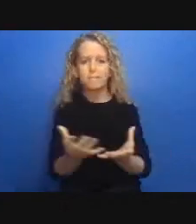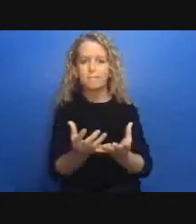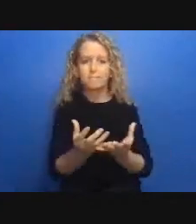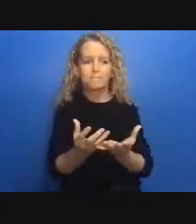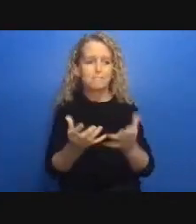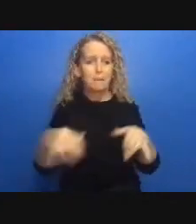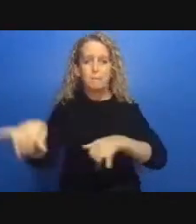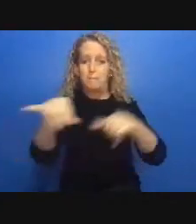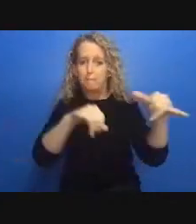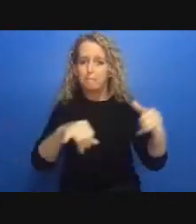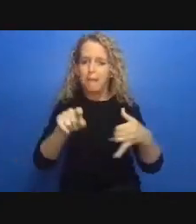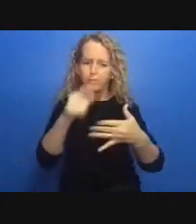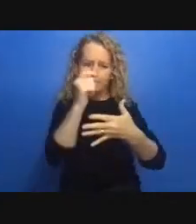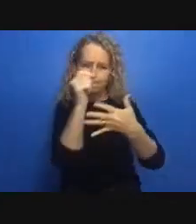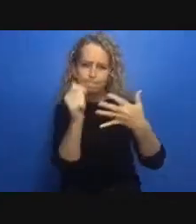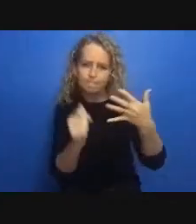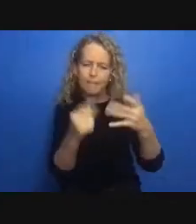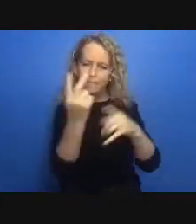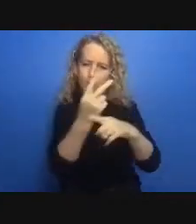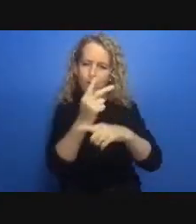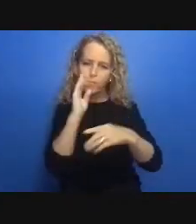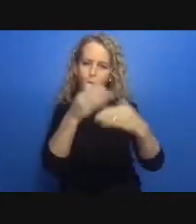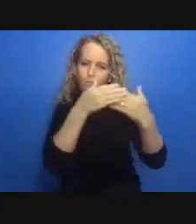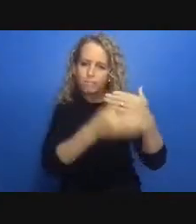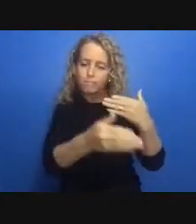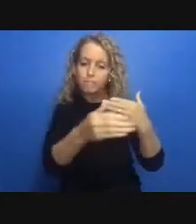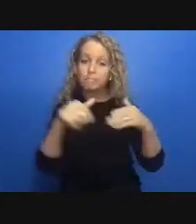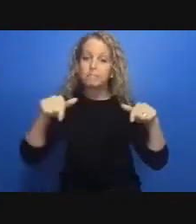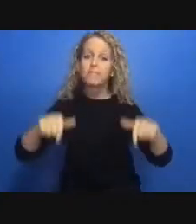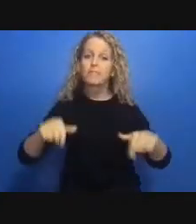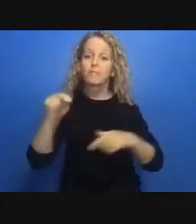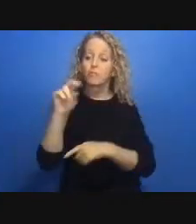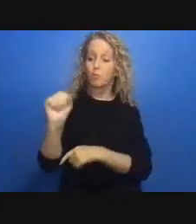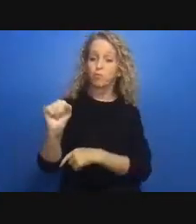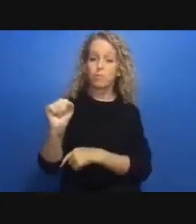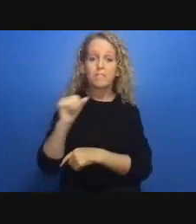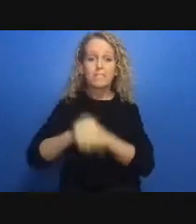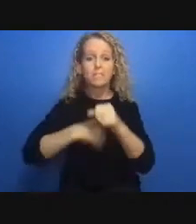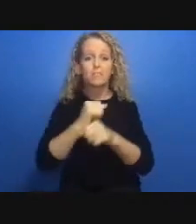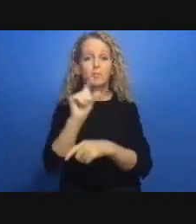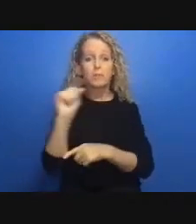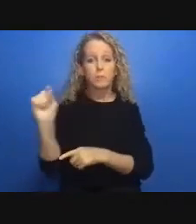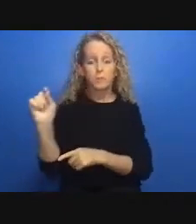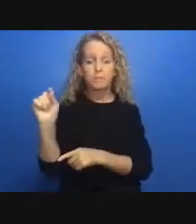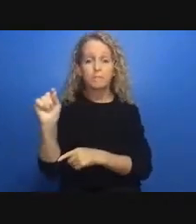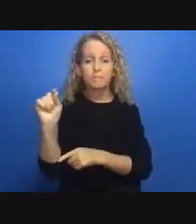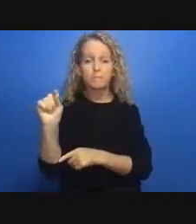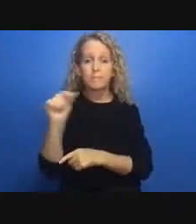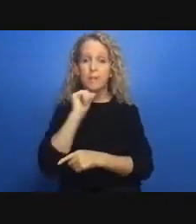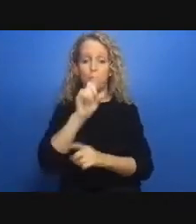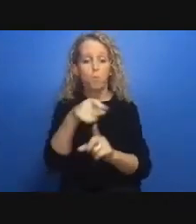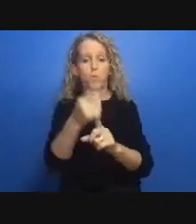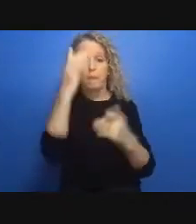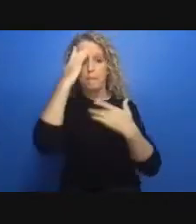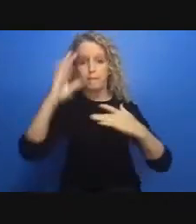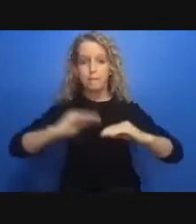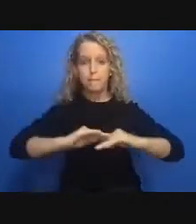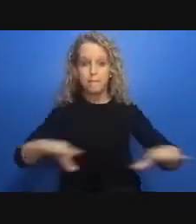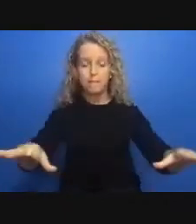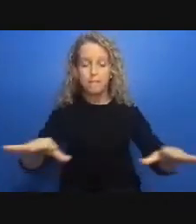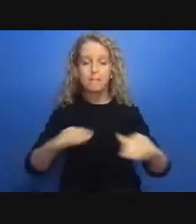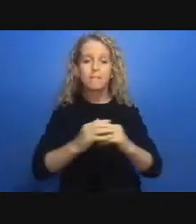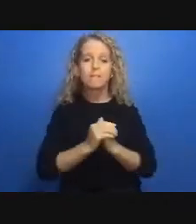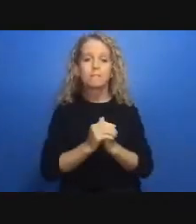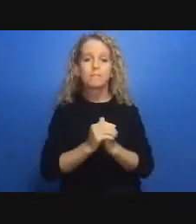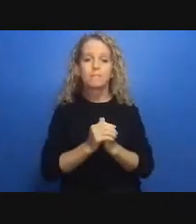pandemic. But in Nova Scotia, our situation in 2020 has been not only the pandemic, but also